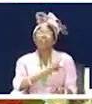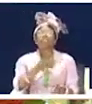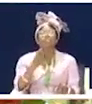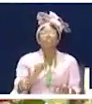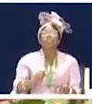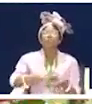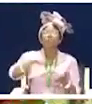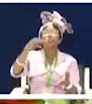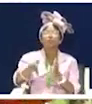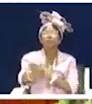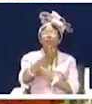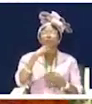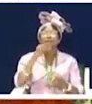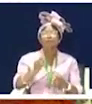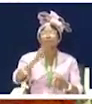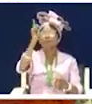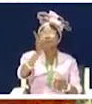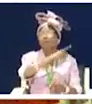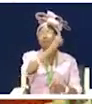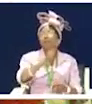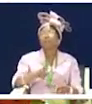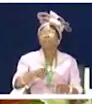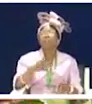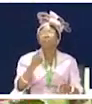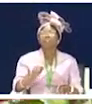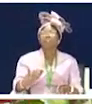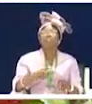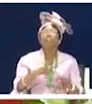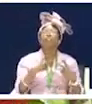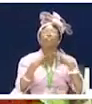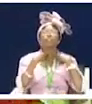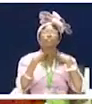of 6 years in my family.